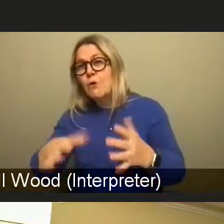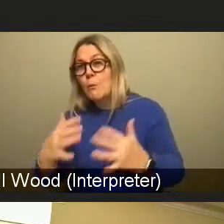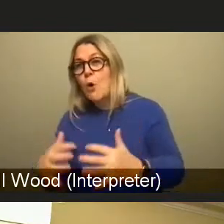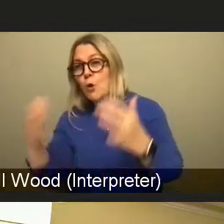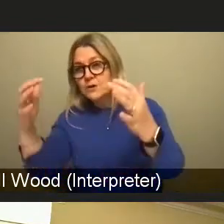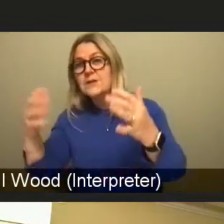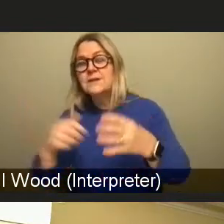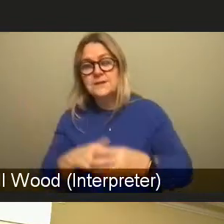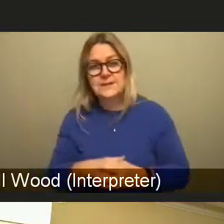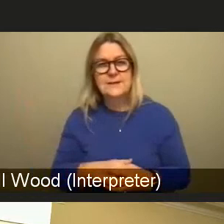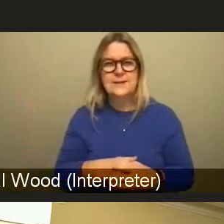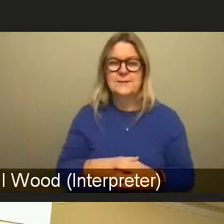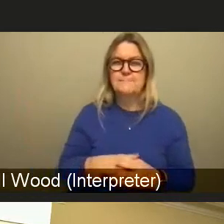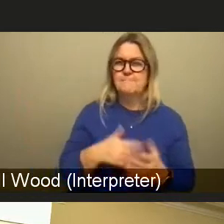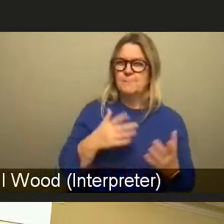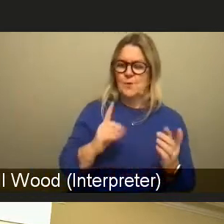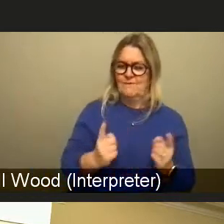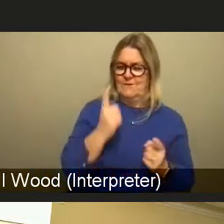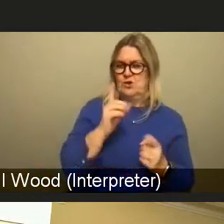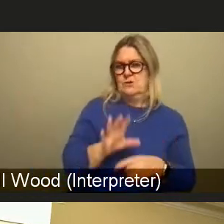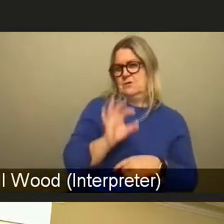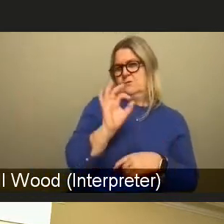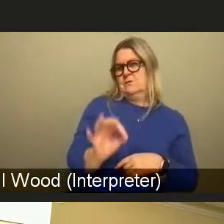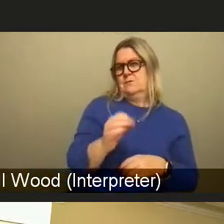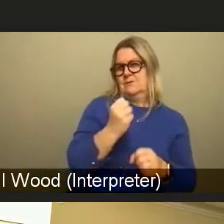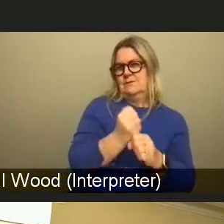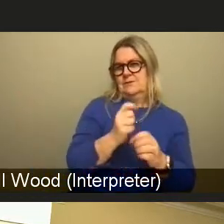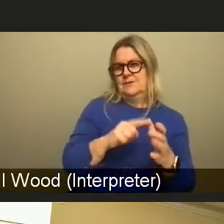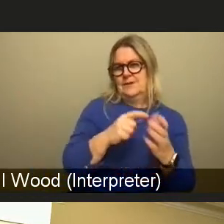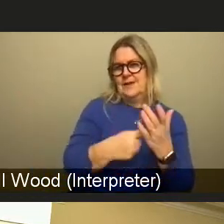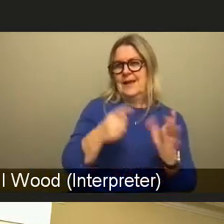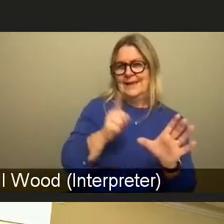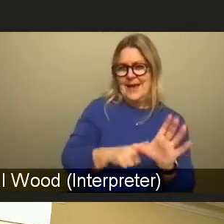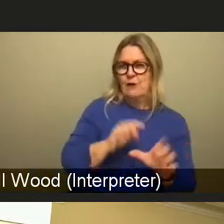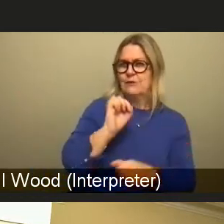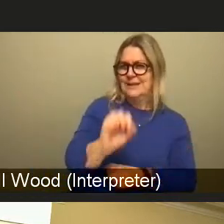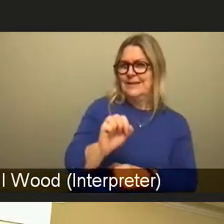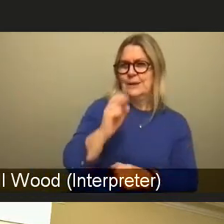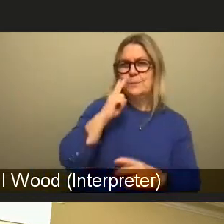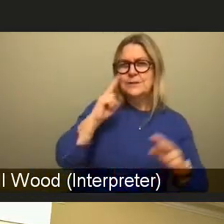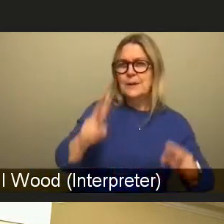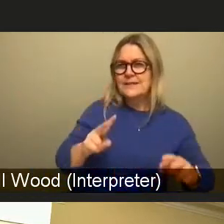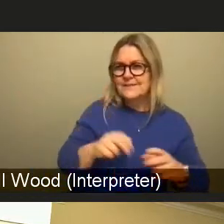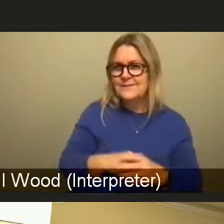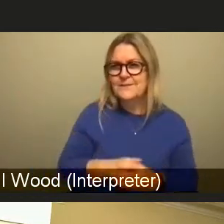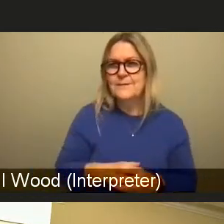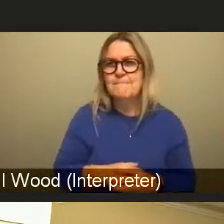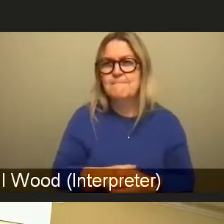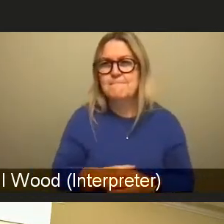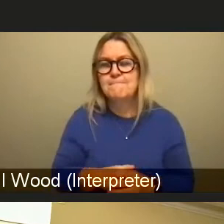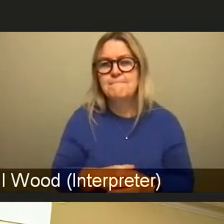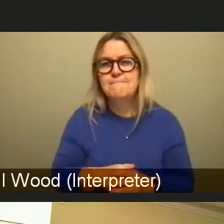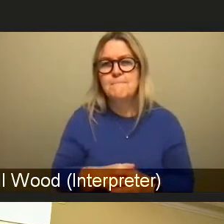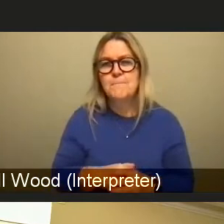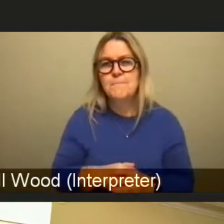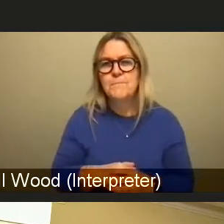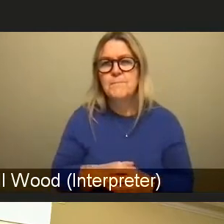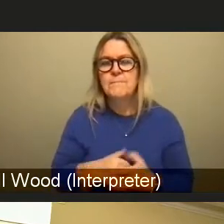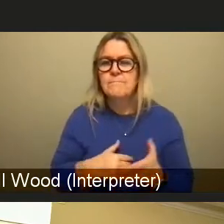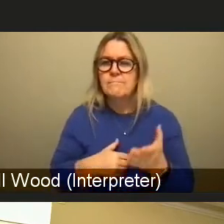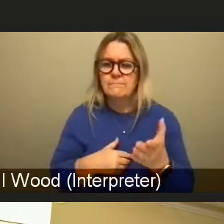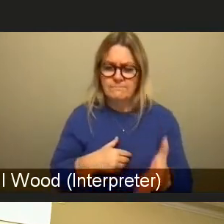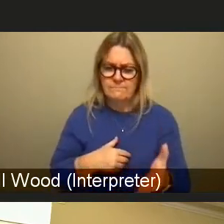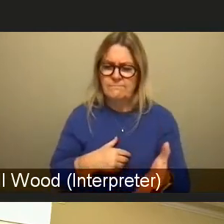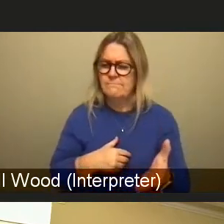think this one I'd like to come to Gary first and get his perspective on this. So what actually defines